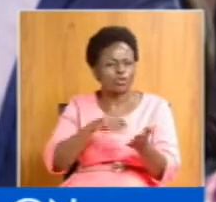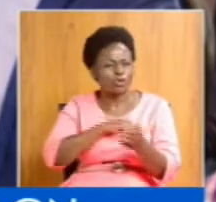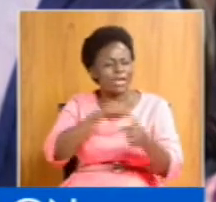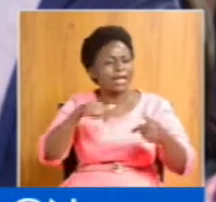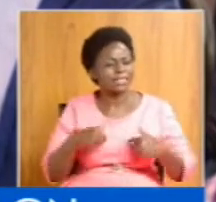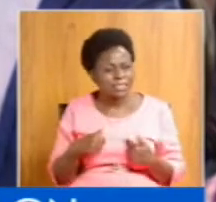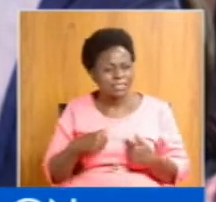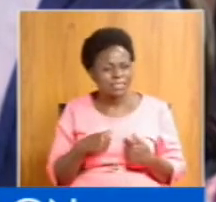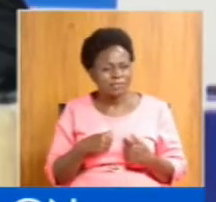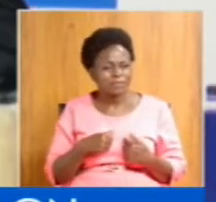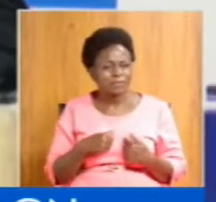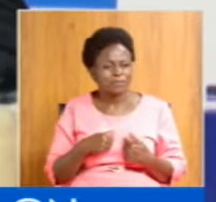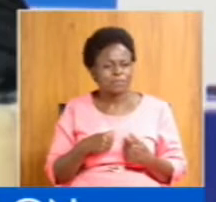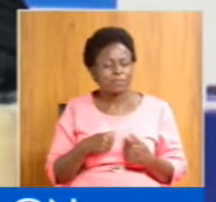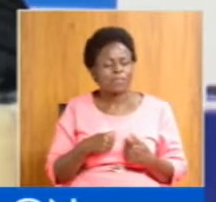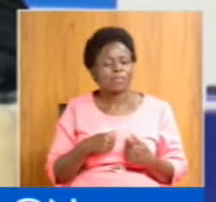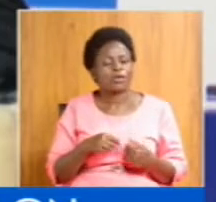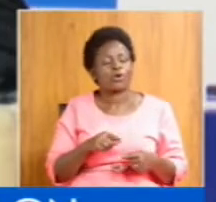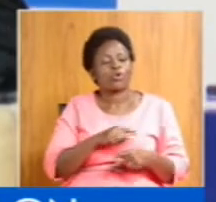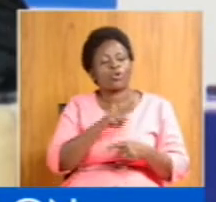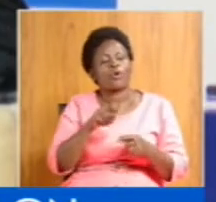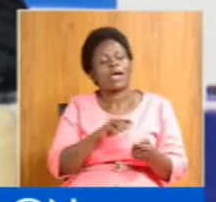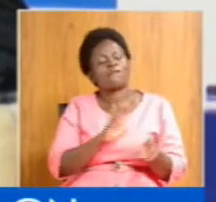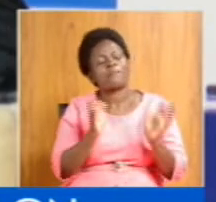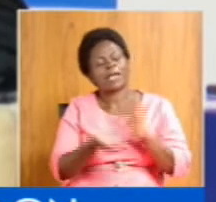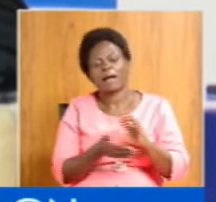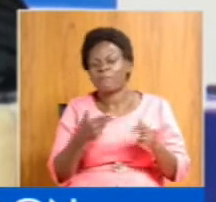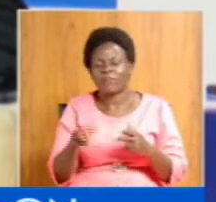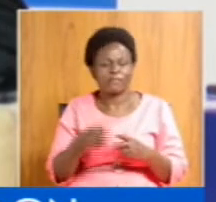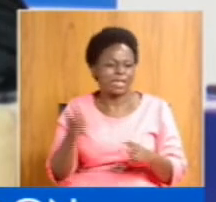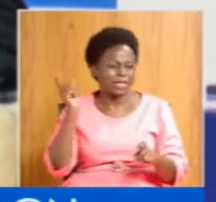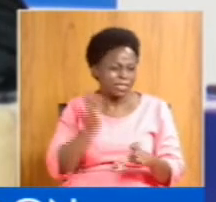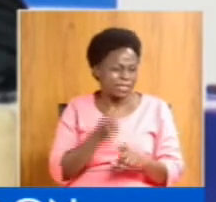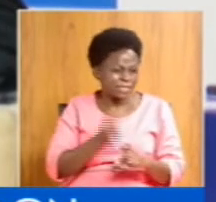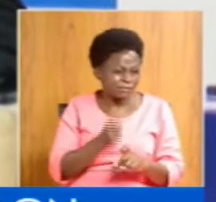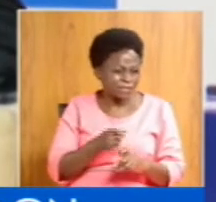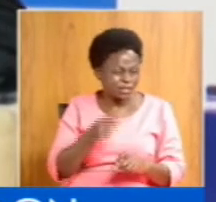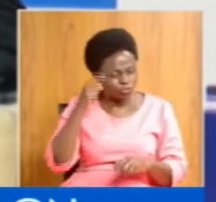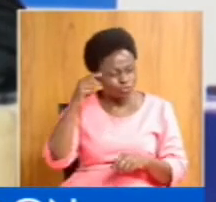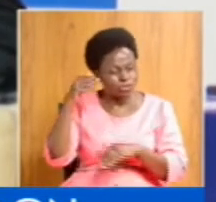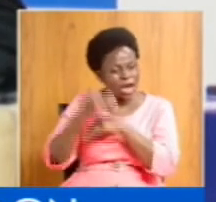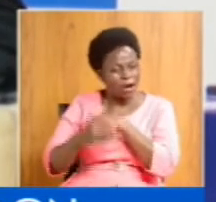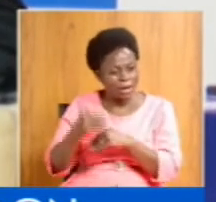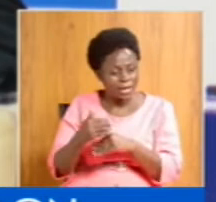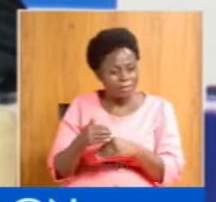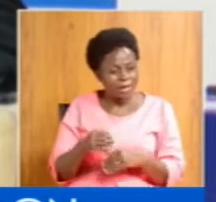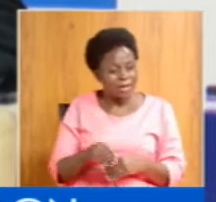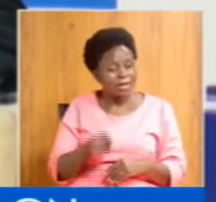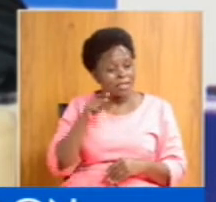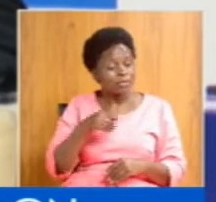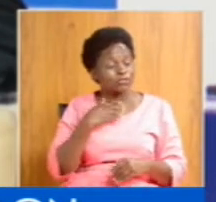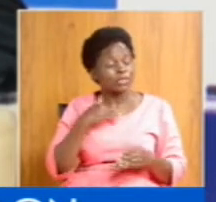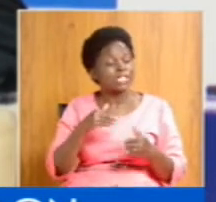us, we have, we have become very difficult to our, our neighbor. And those